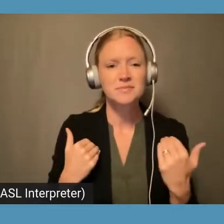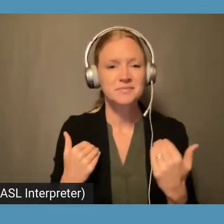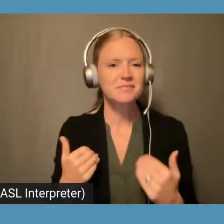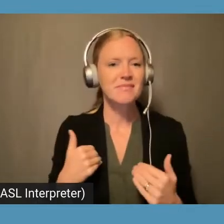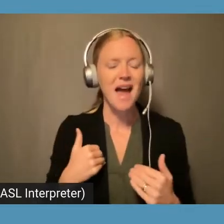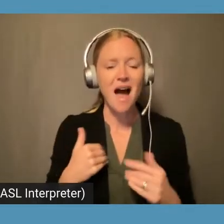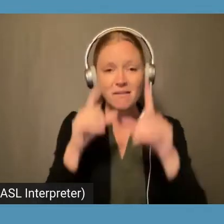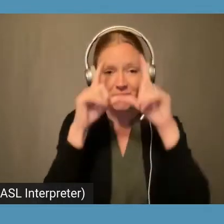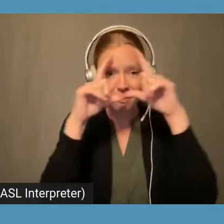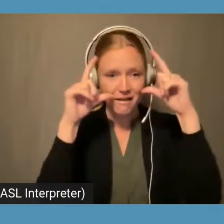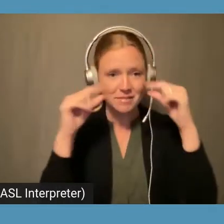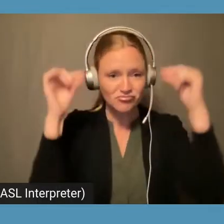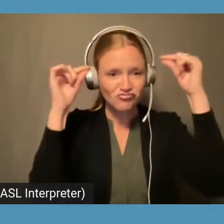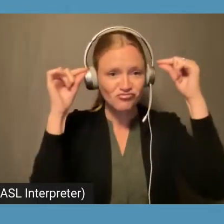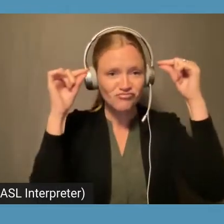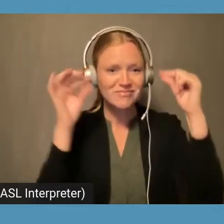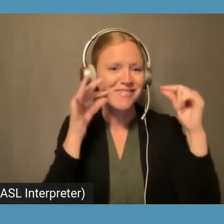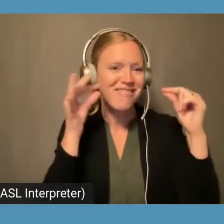cat-eye style.